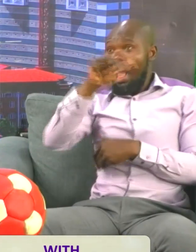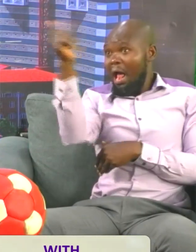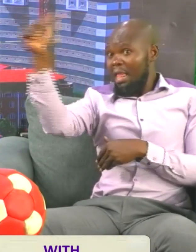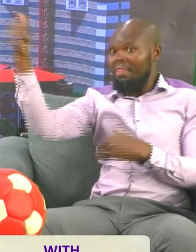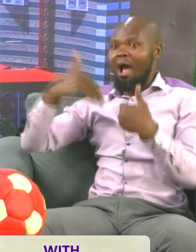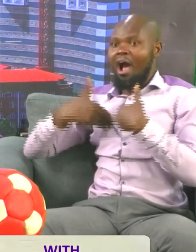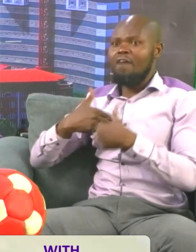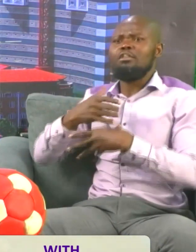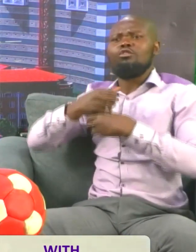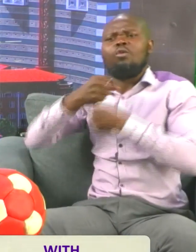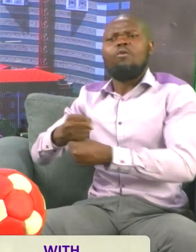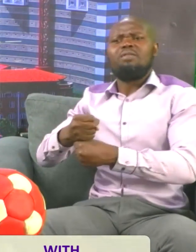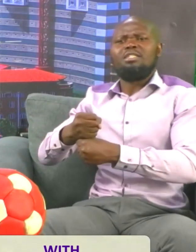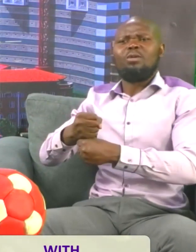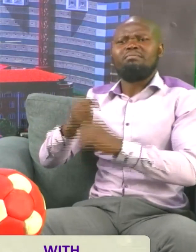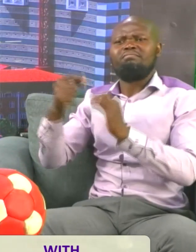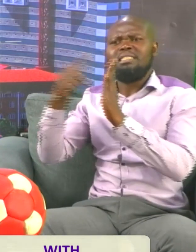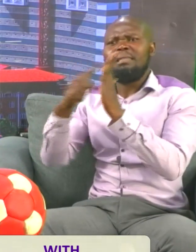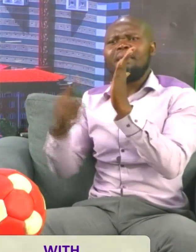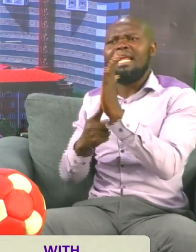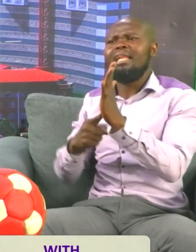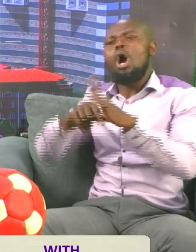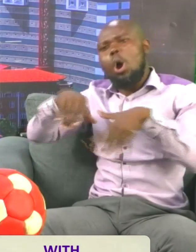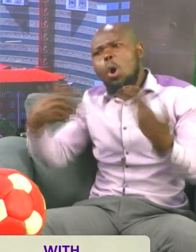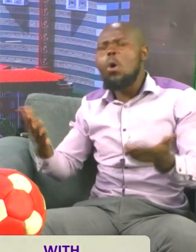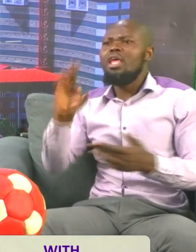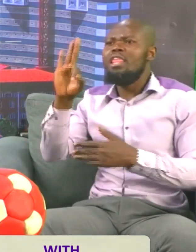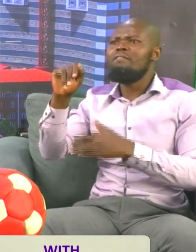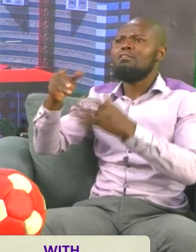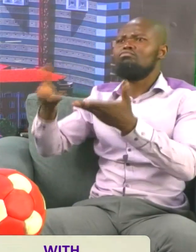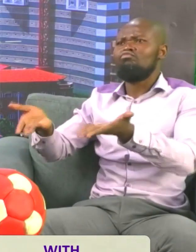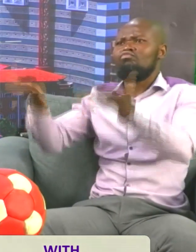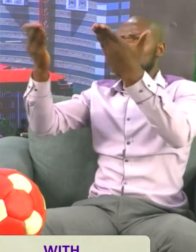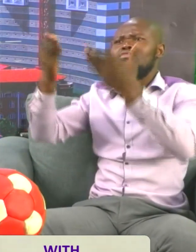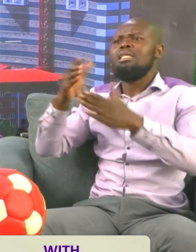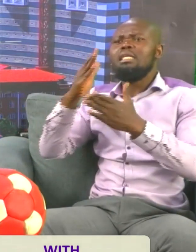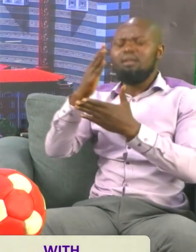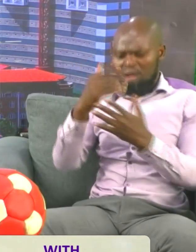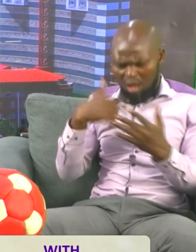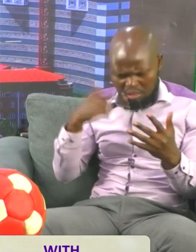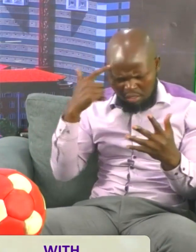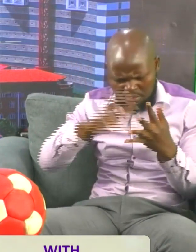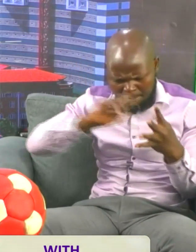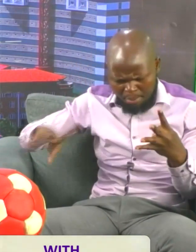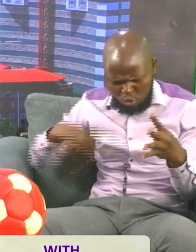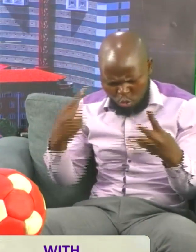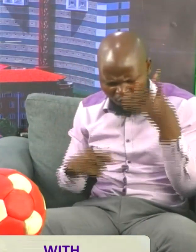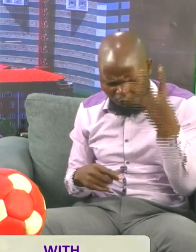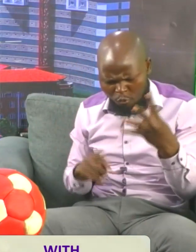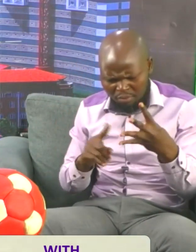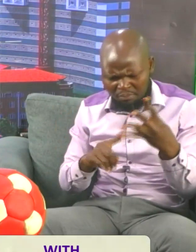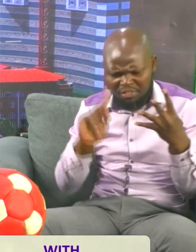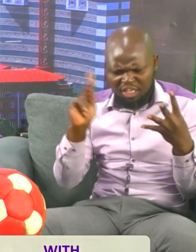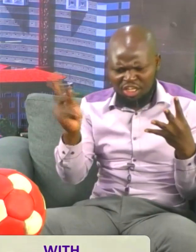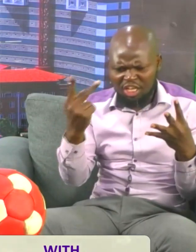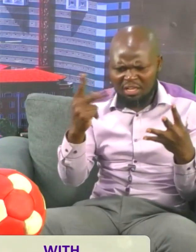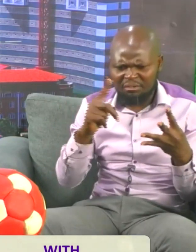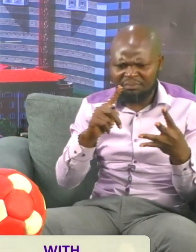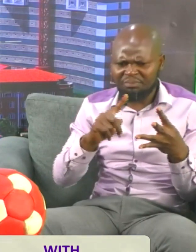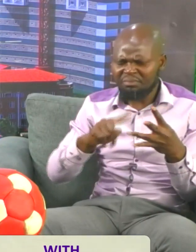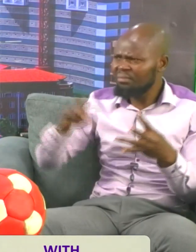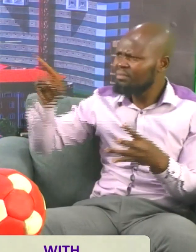may get the better of them, because right now Croatia has good quality, top quality. They have,